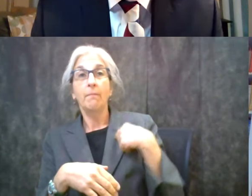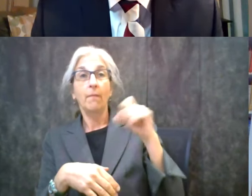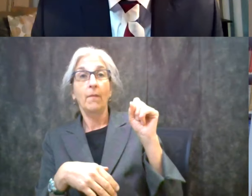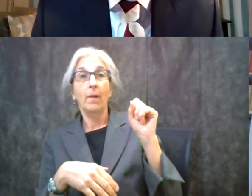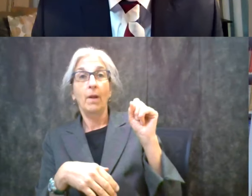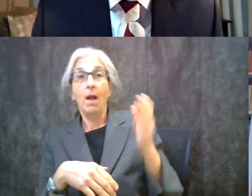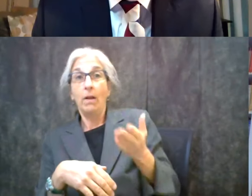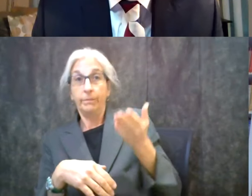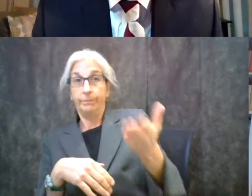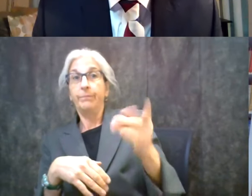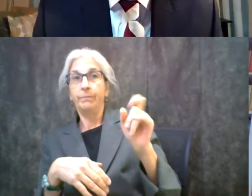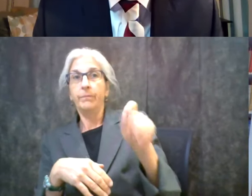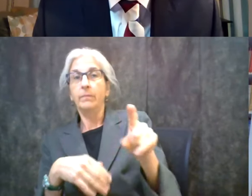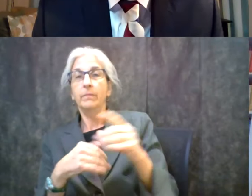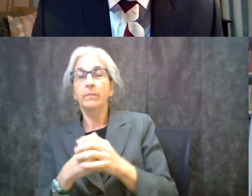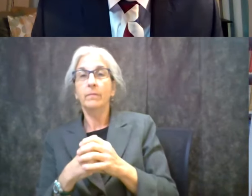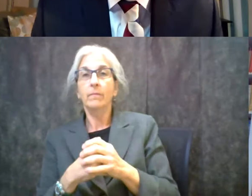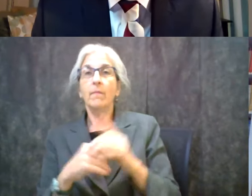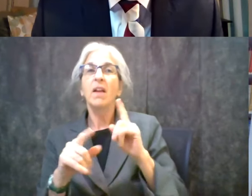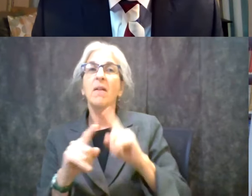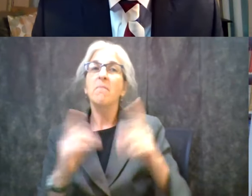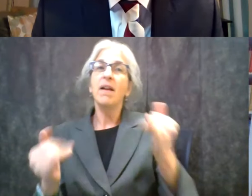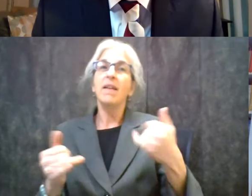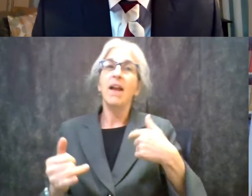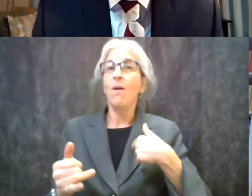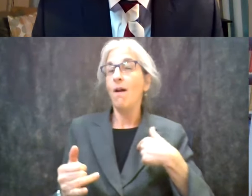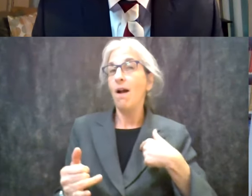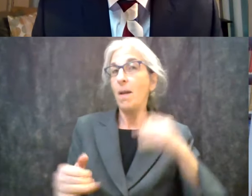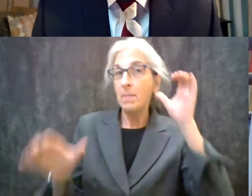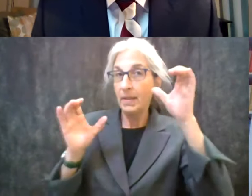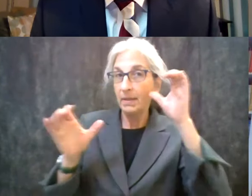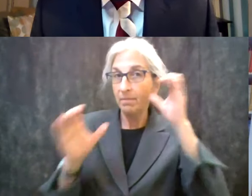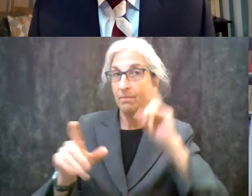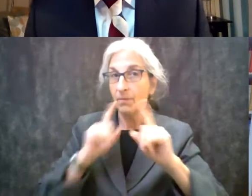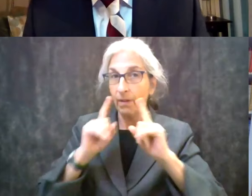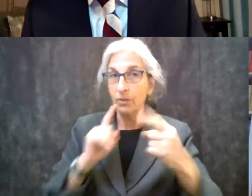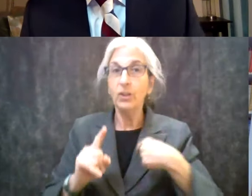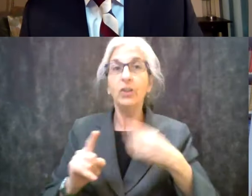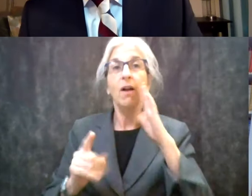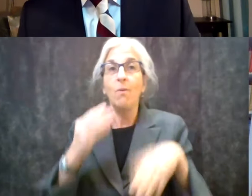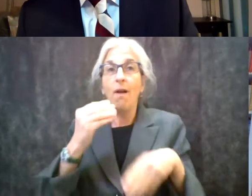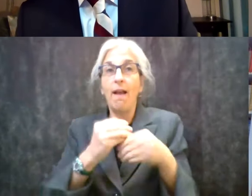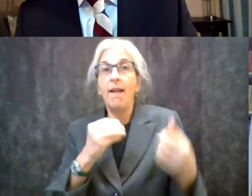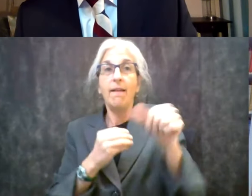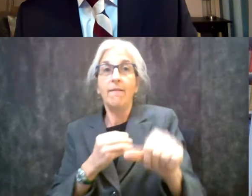a question, but I think based on what I've been hearing, I have another question. And that